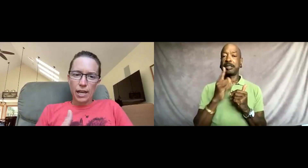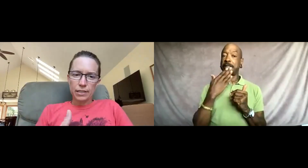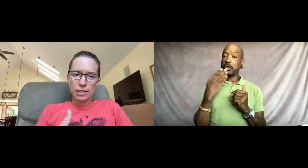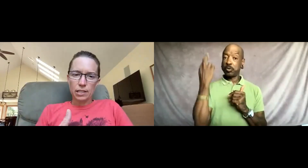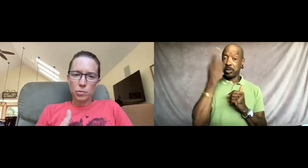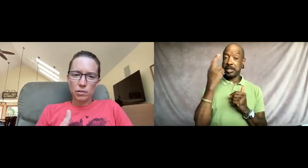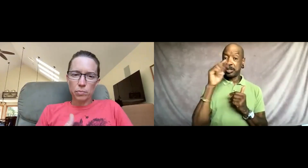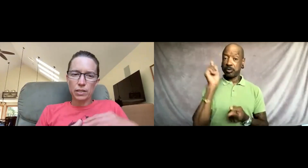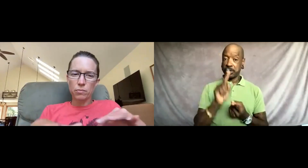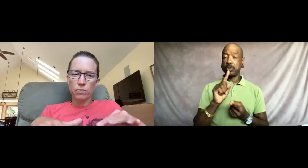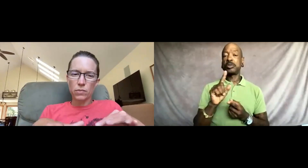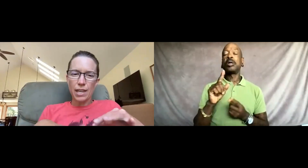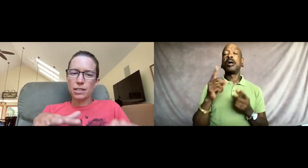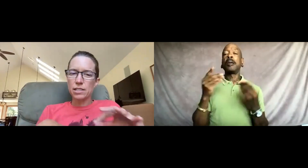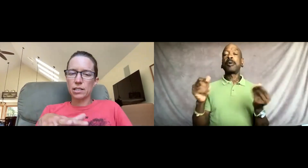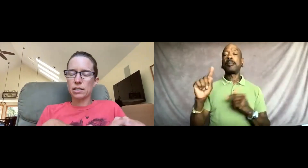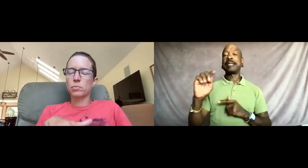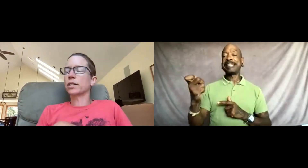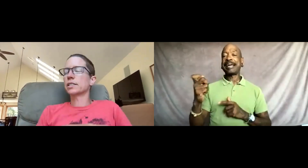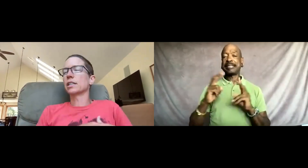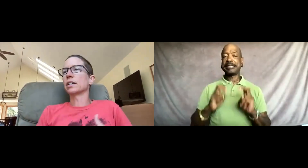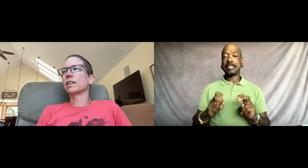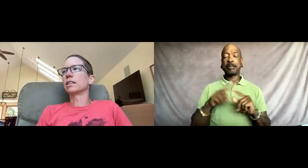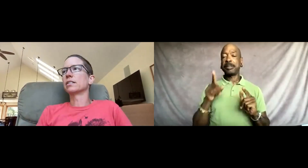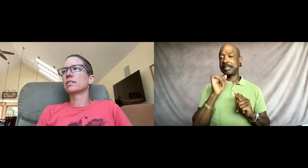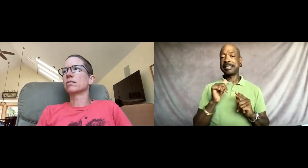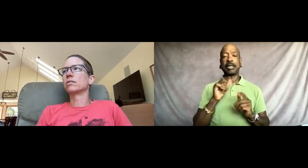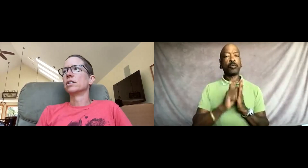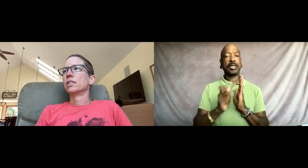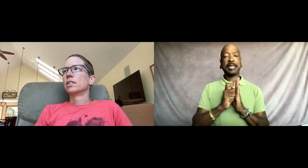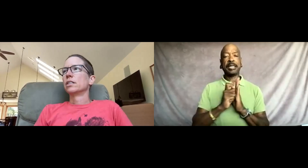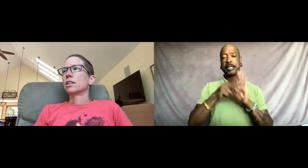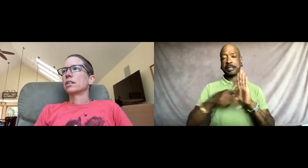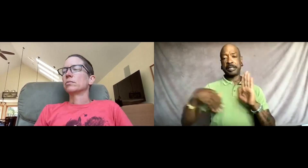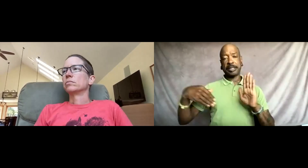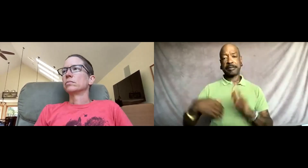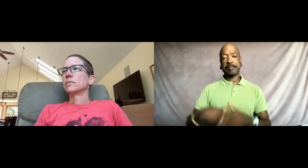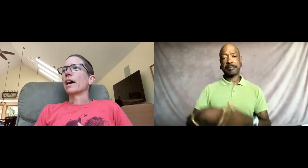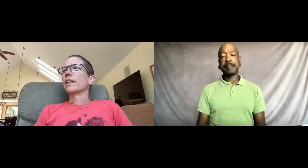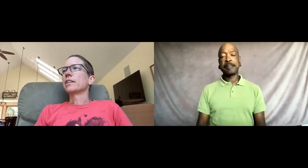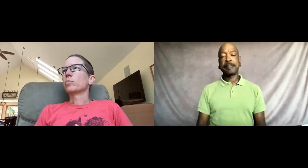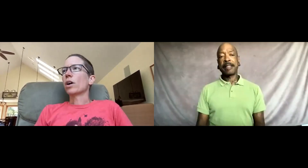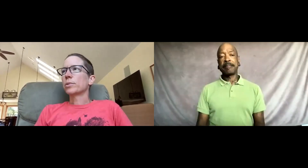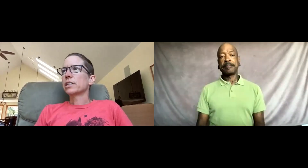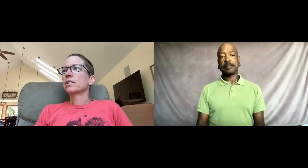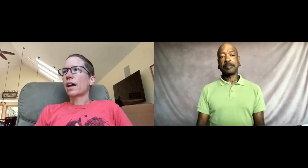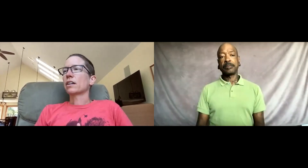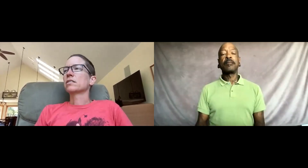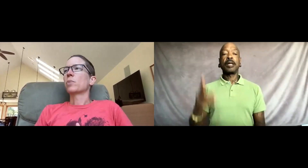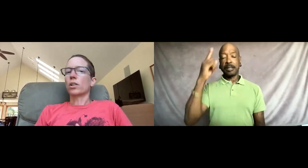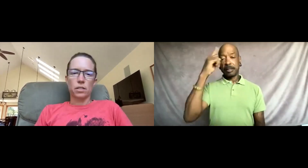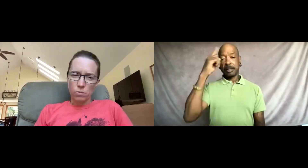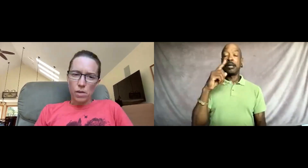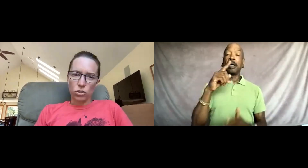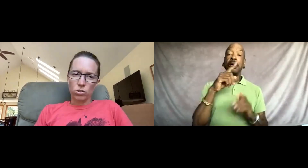property tax assessment, but that doesn't exist in policy yet. And so, yeah, I think property